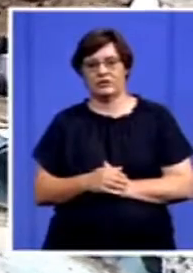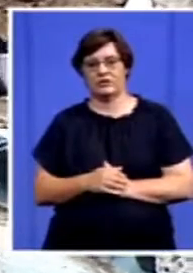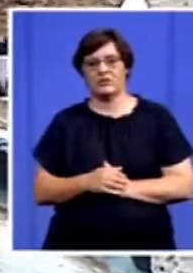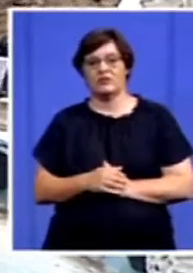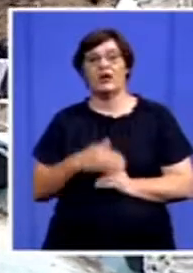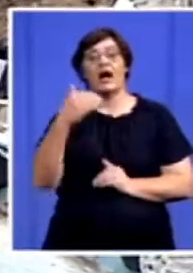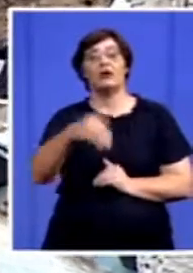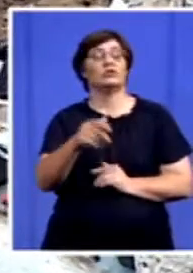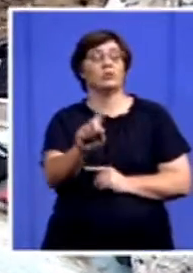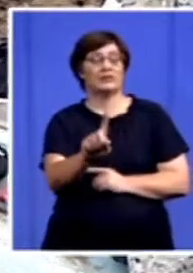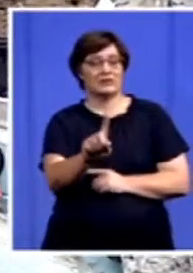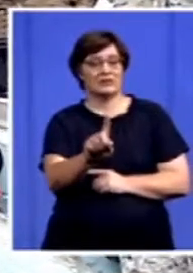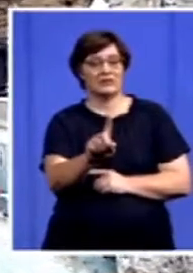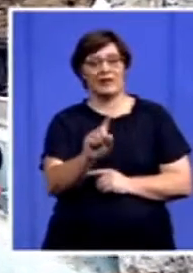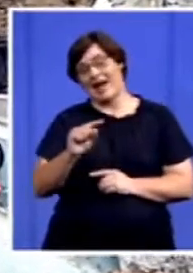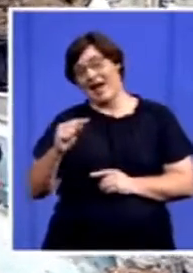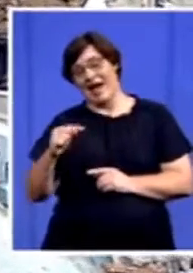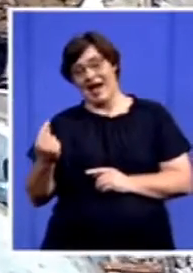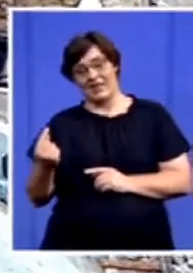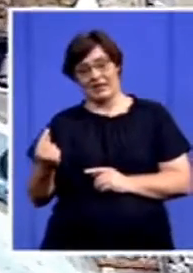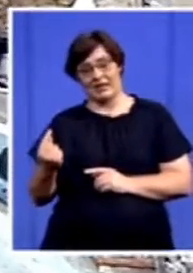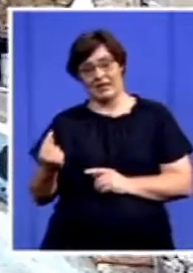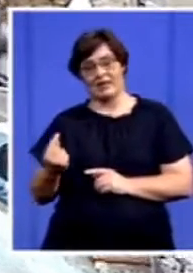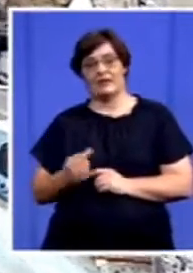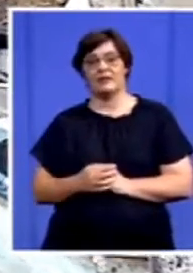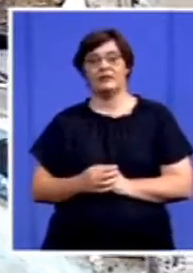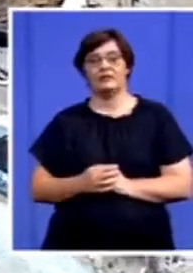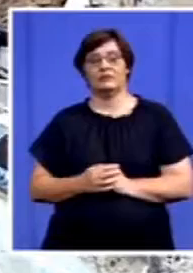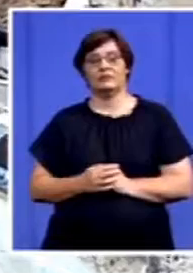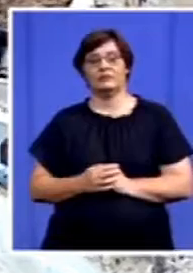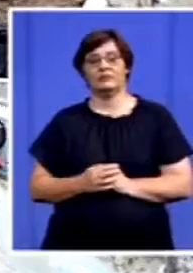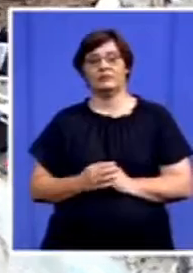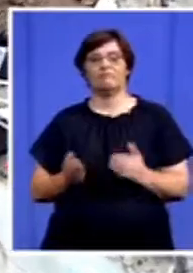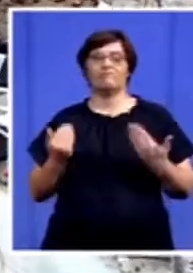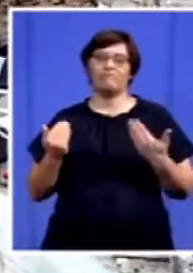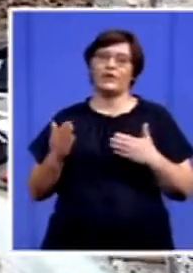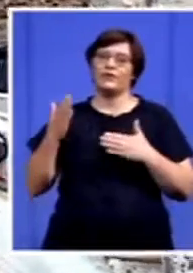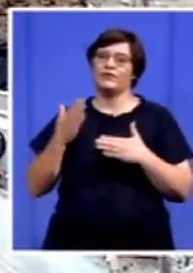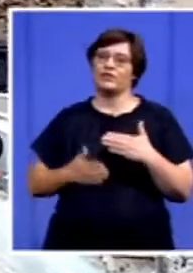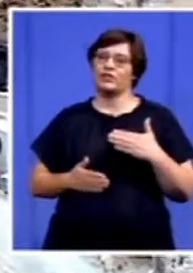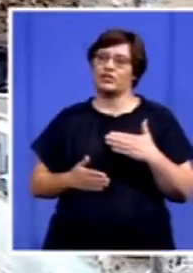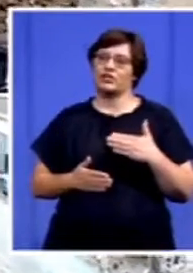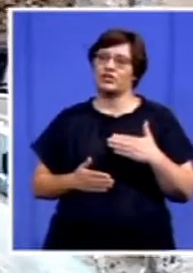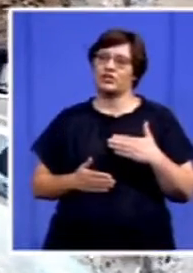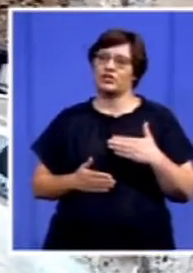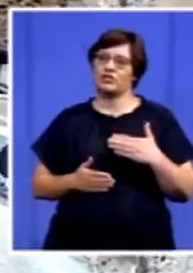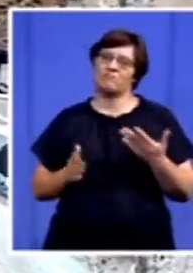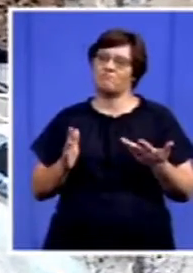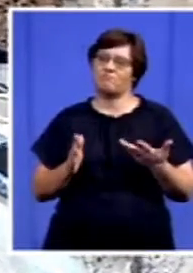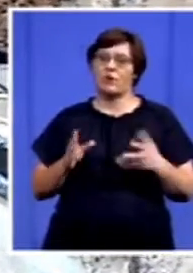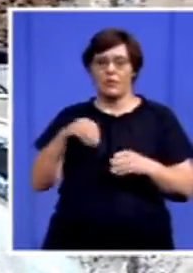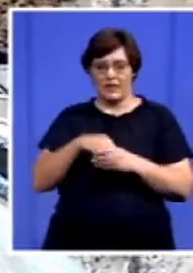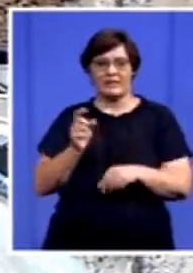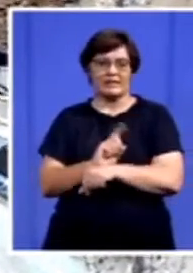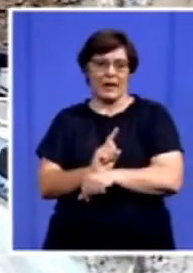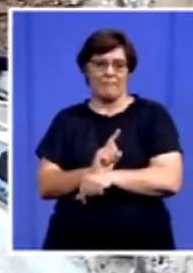portion that we anticipate to still complete within the time that we've allocated.